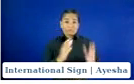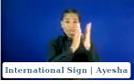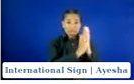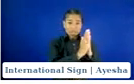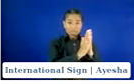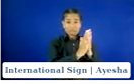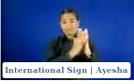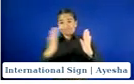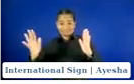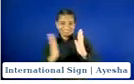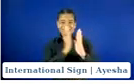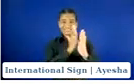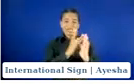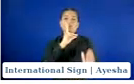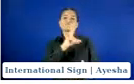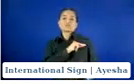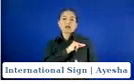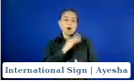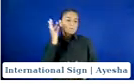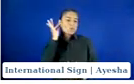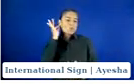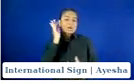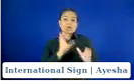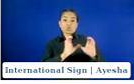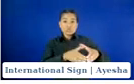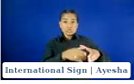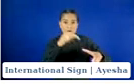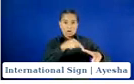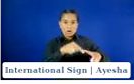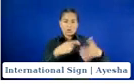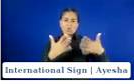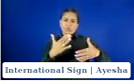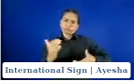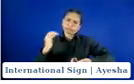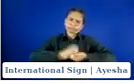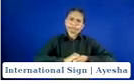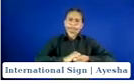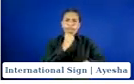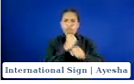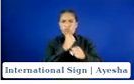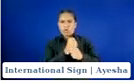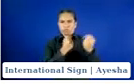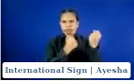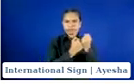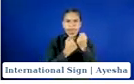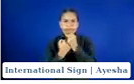been closely collaborating to produce evidence-based policy recommendations